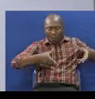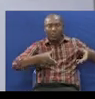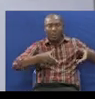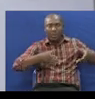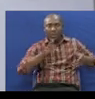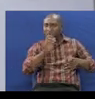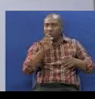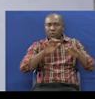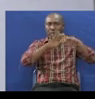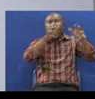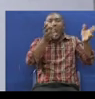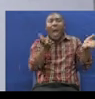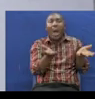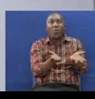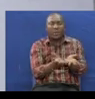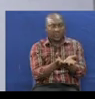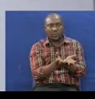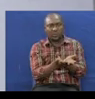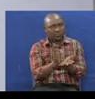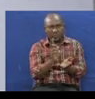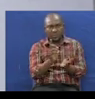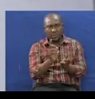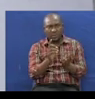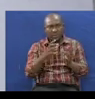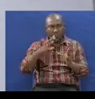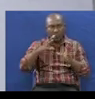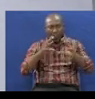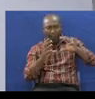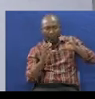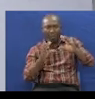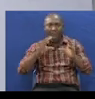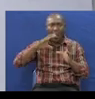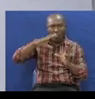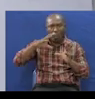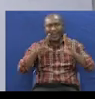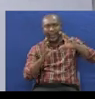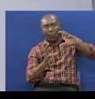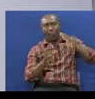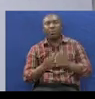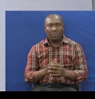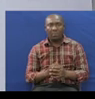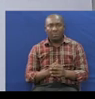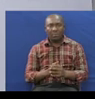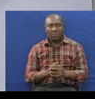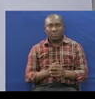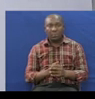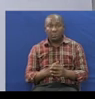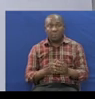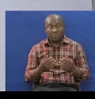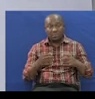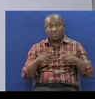center. That we don't have a perfect sphere of the Earth. It is a